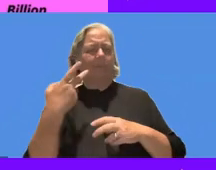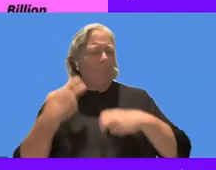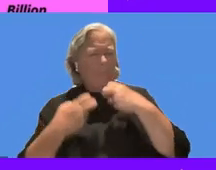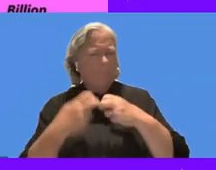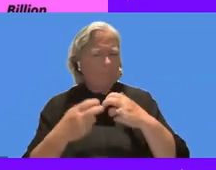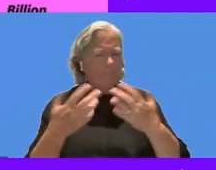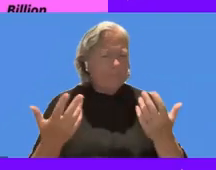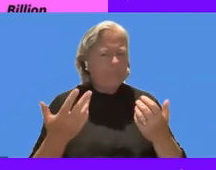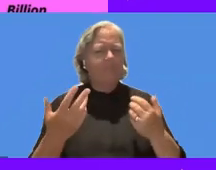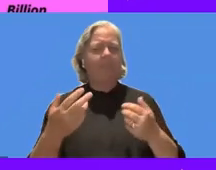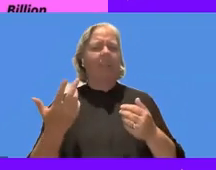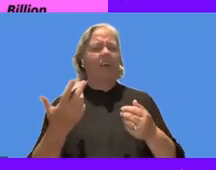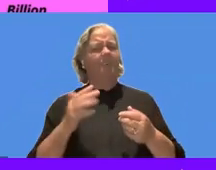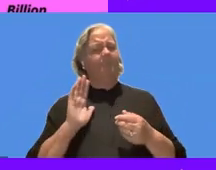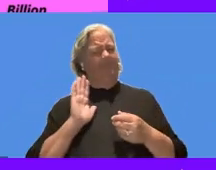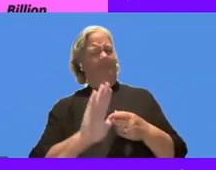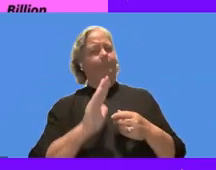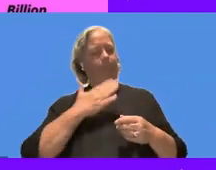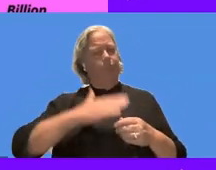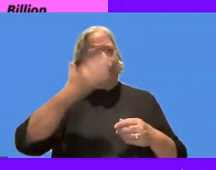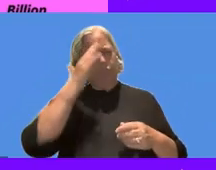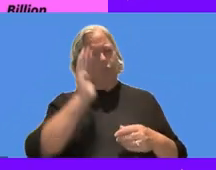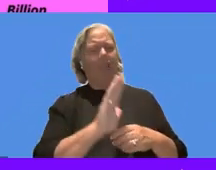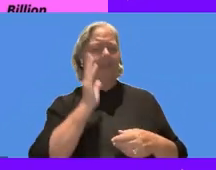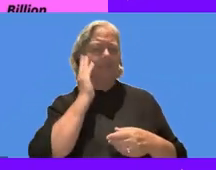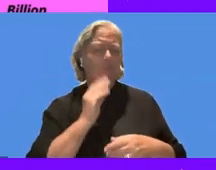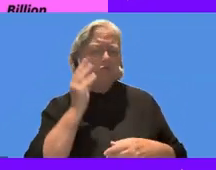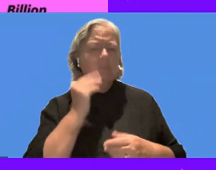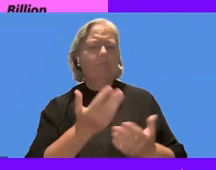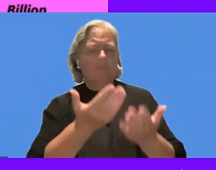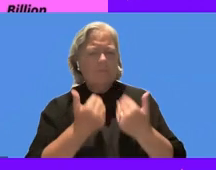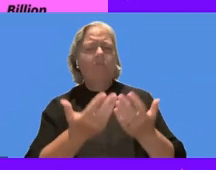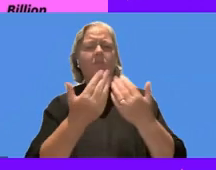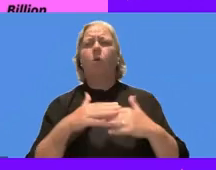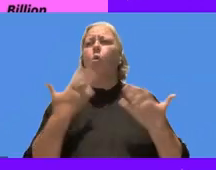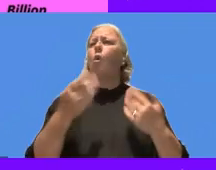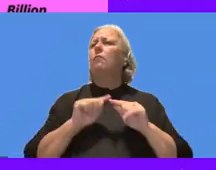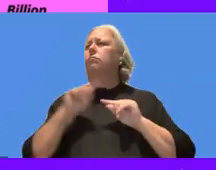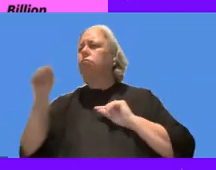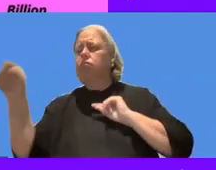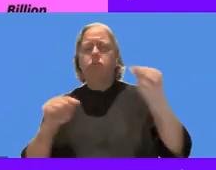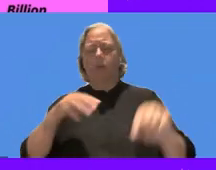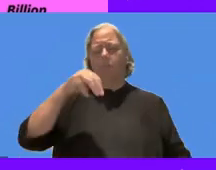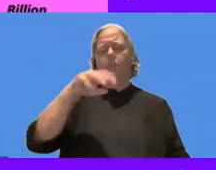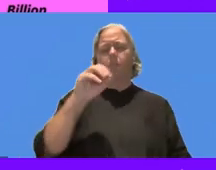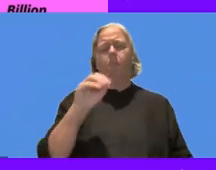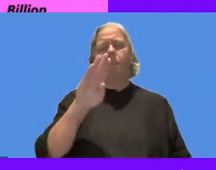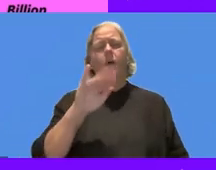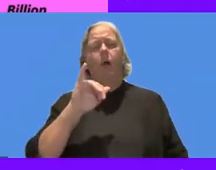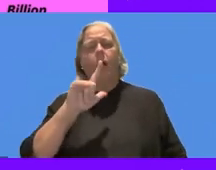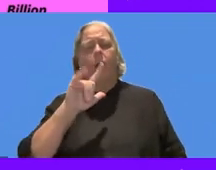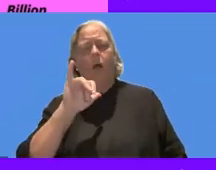to young people's experiences in their day-to-day lives. And really interesting to see how research has kind of been this sort